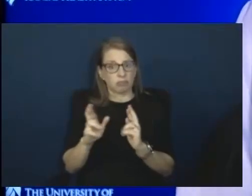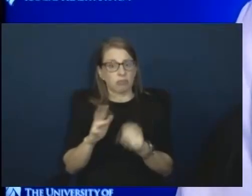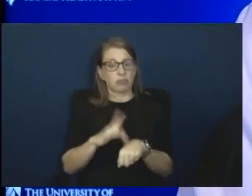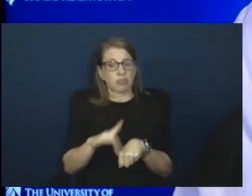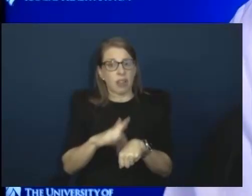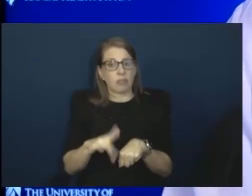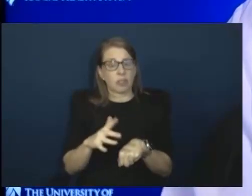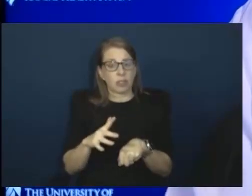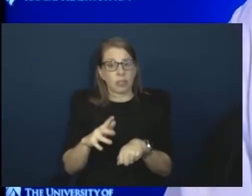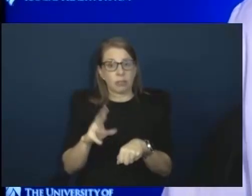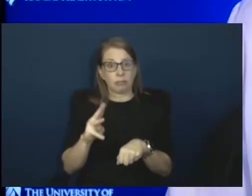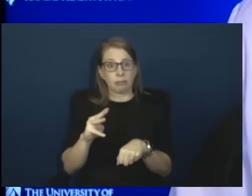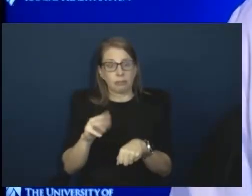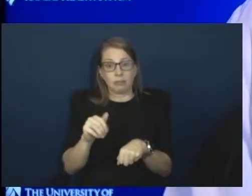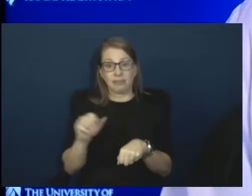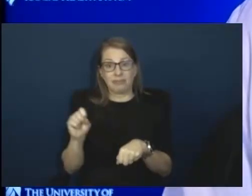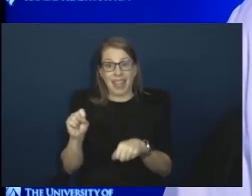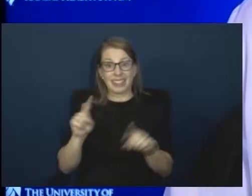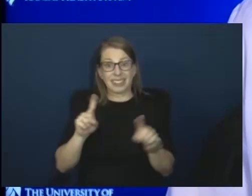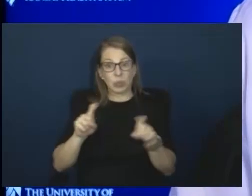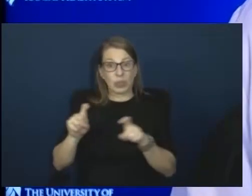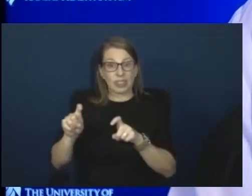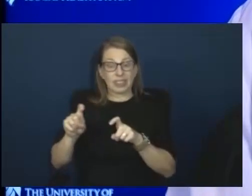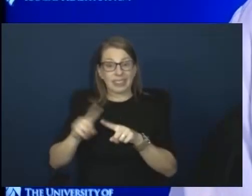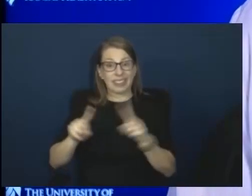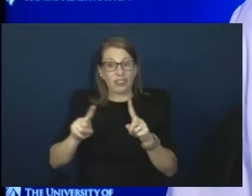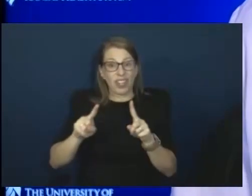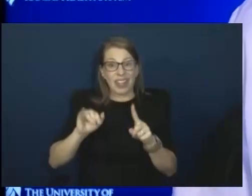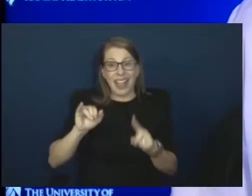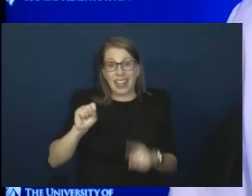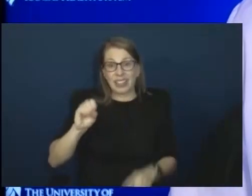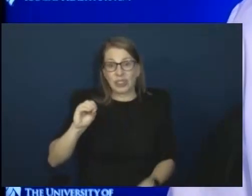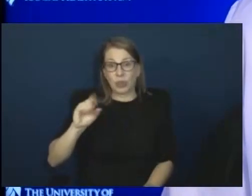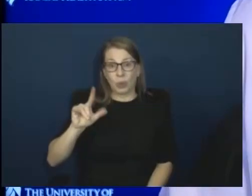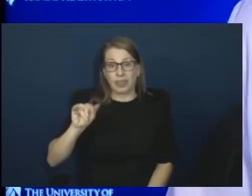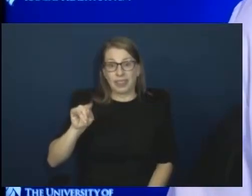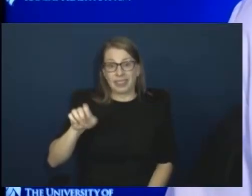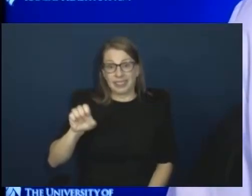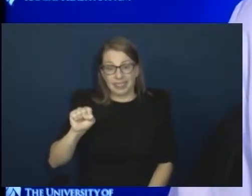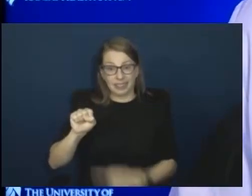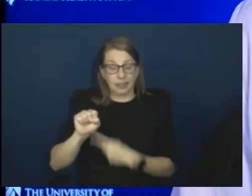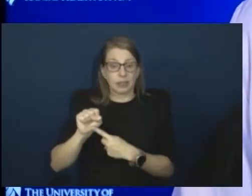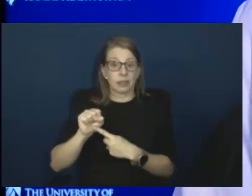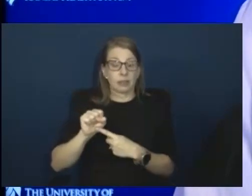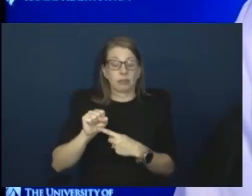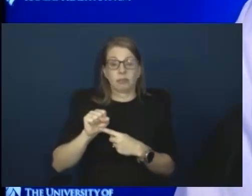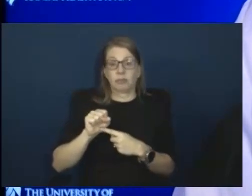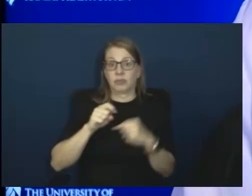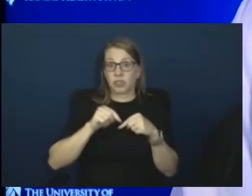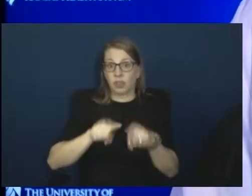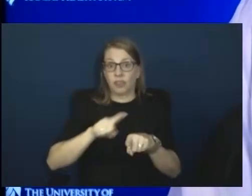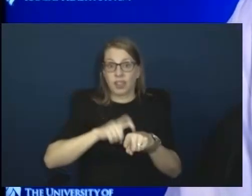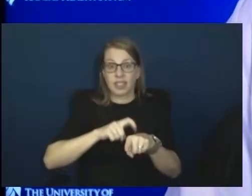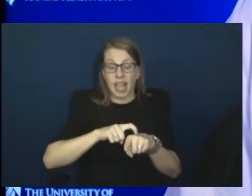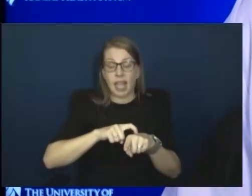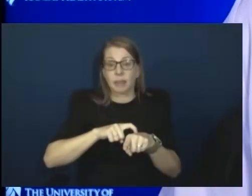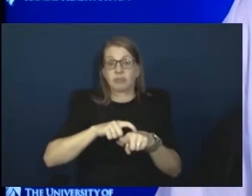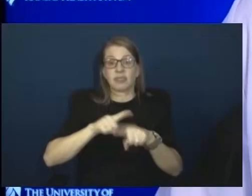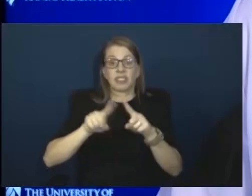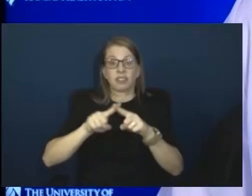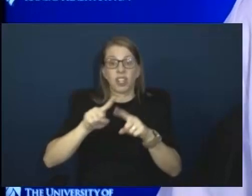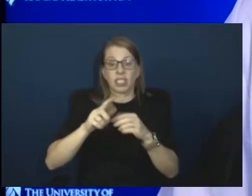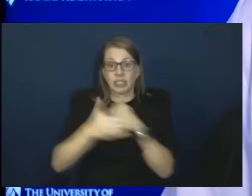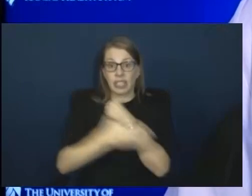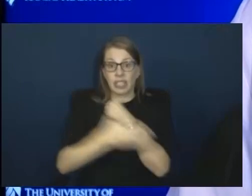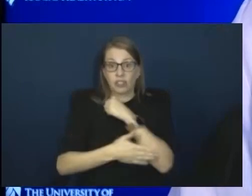mass sequencing of a lot of different isolates at a lot of different times in a lot of different countries. So I think to identify these new variants is